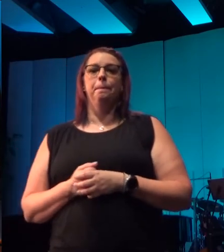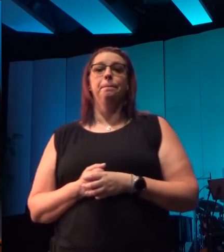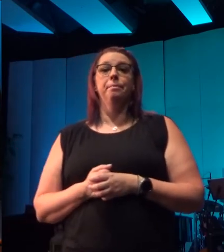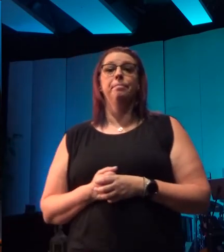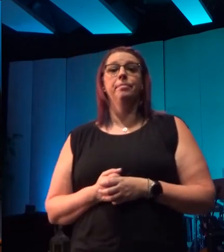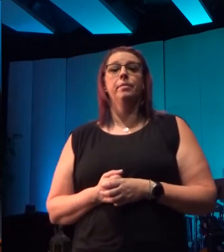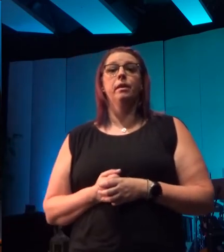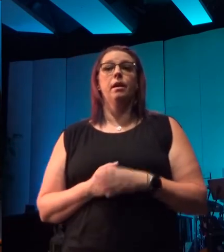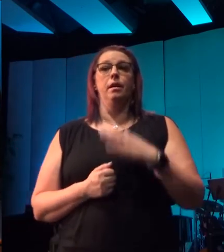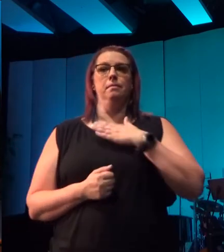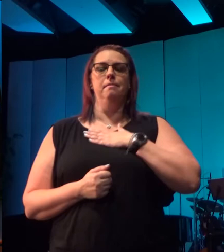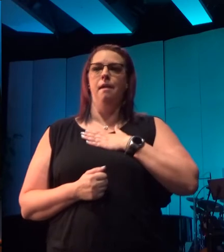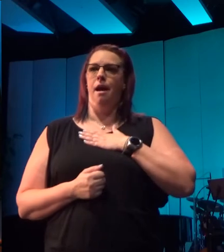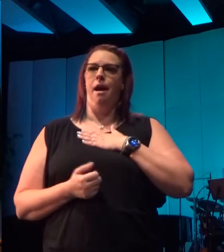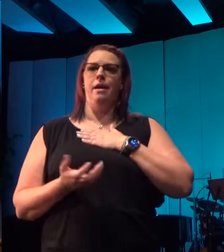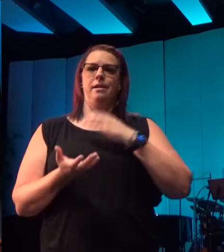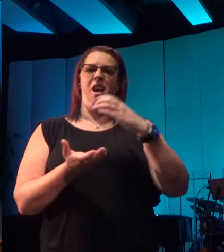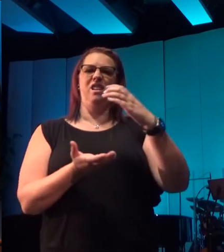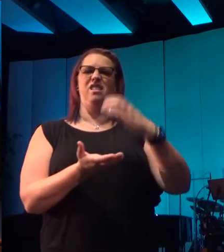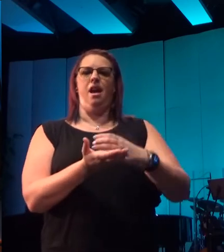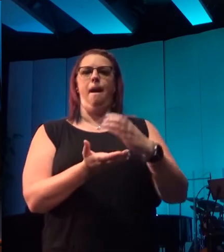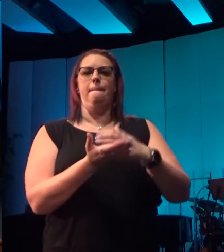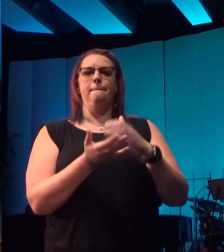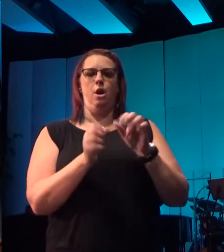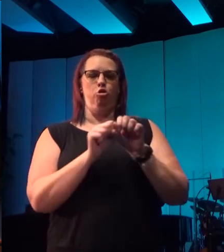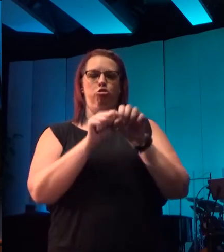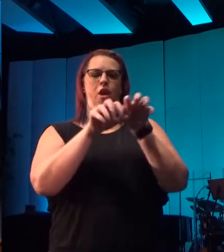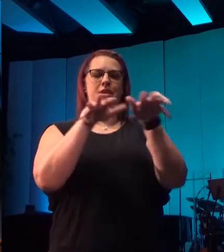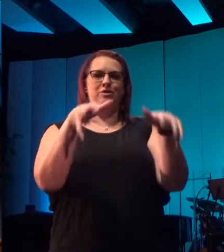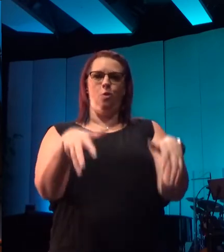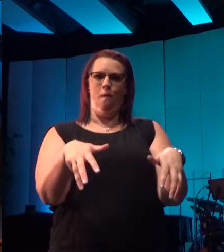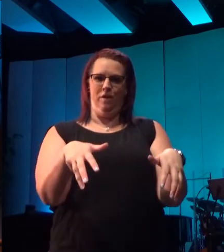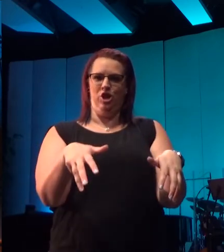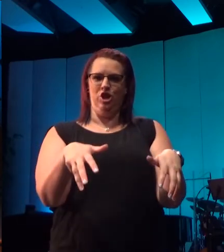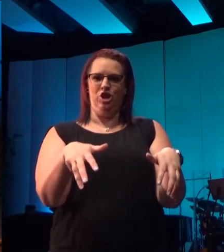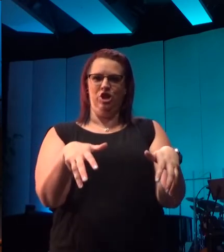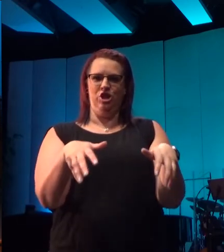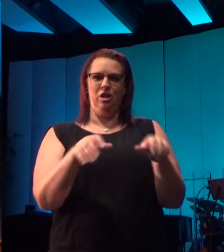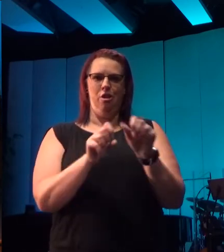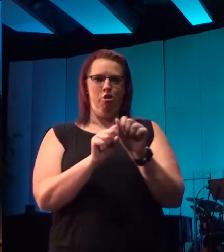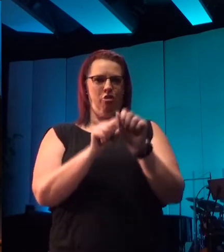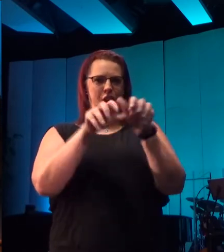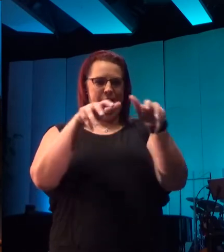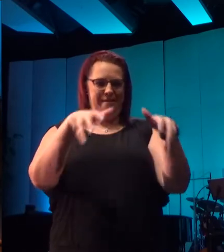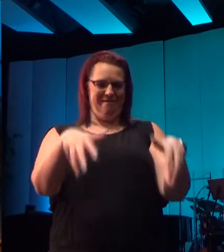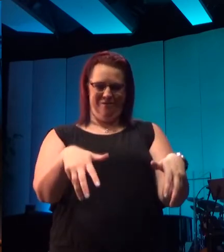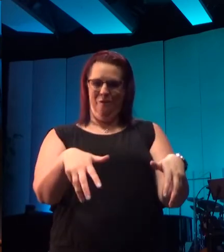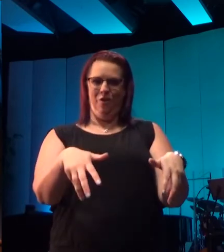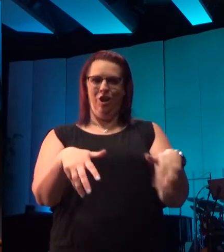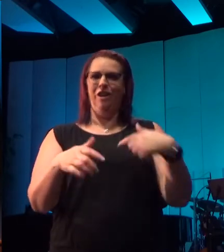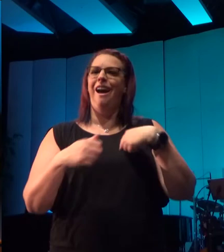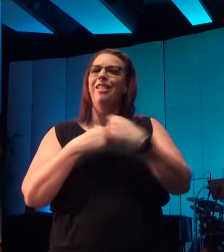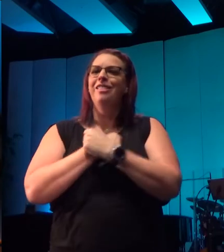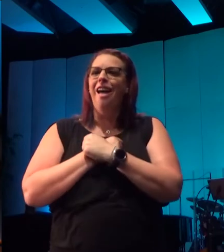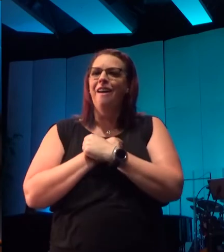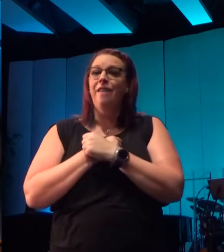And my cup runneth over. I love that. Now, in that day, if you were a really welcoming host,